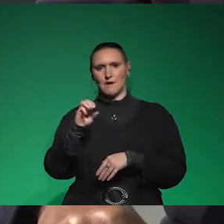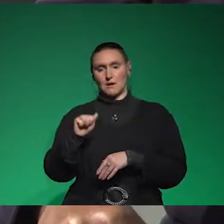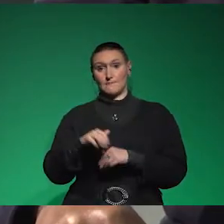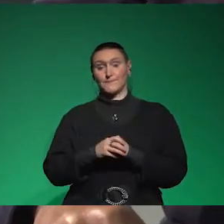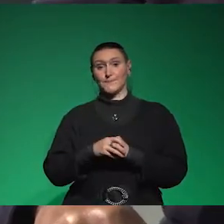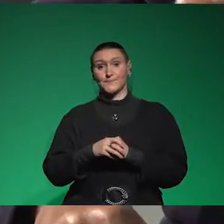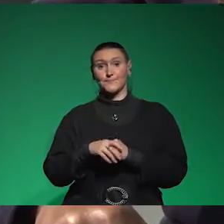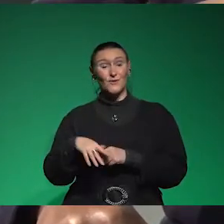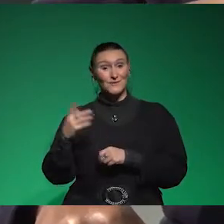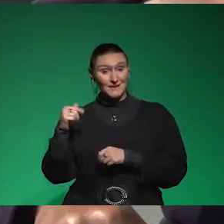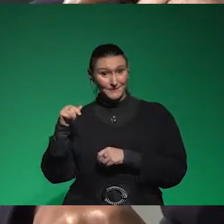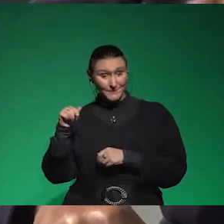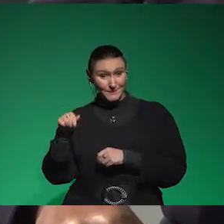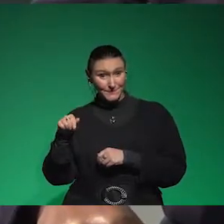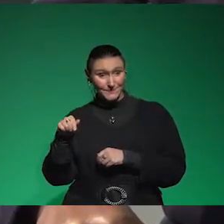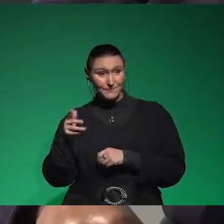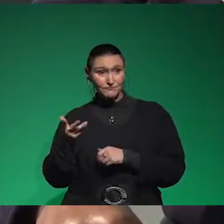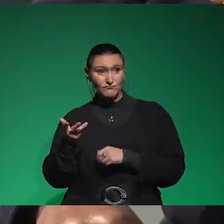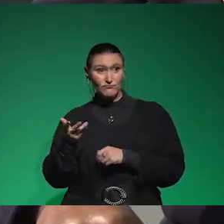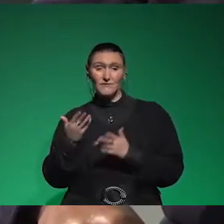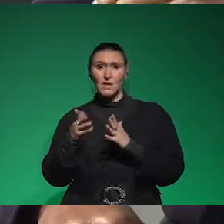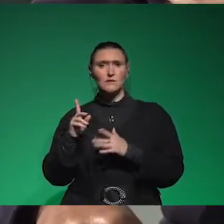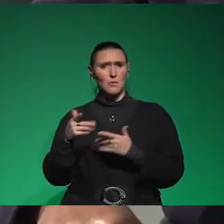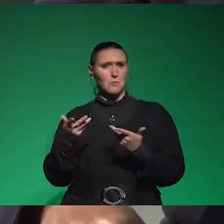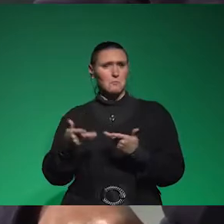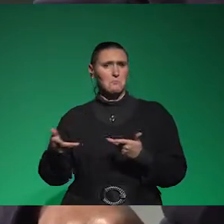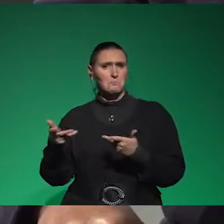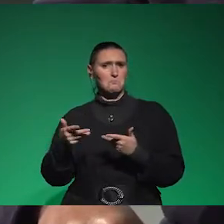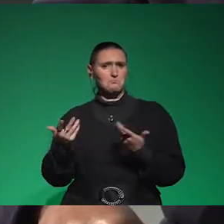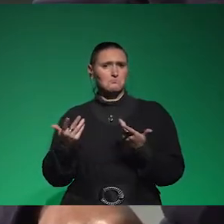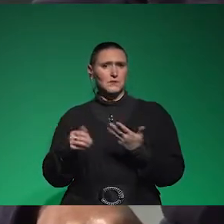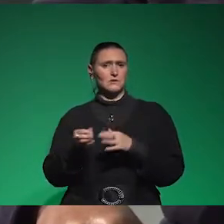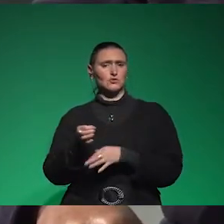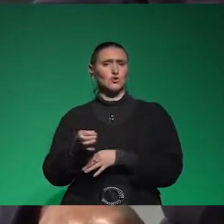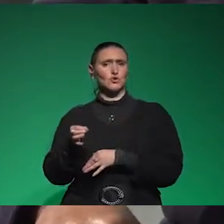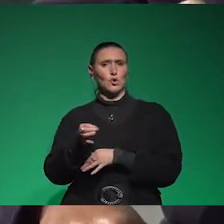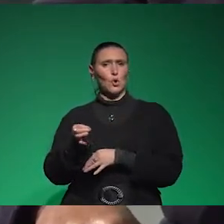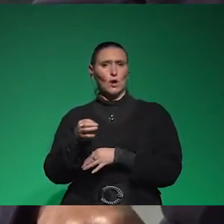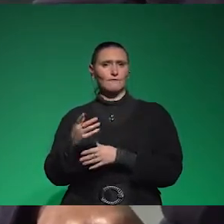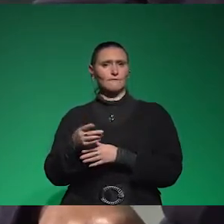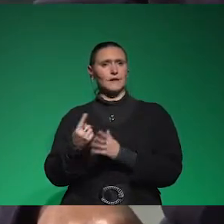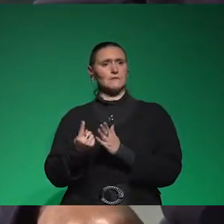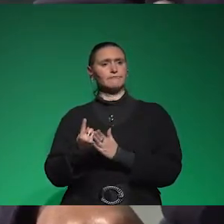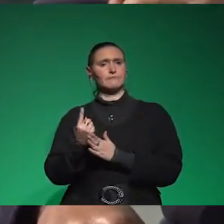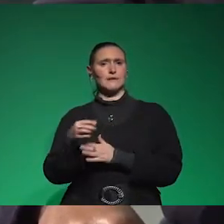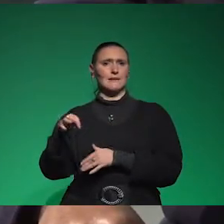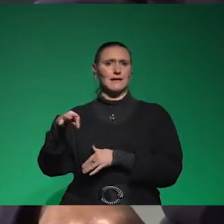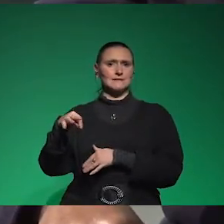Kota Lama. Kota Lama means a new city. So it's a city in the village, because it's a city, but the name is a city, a new